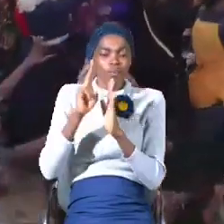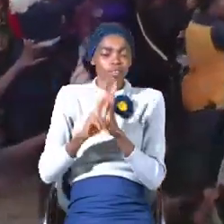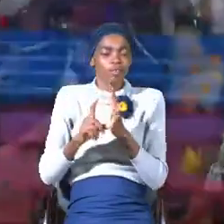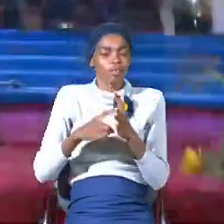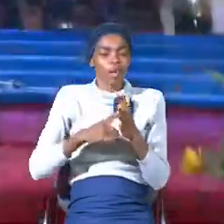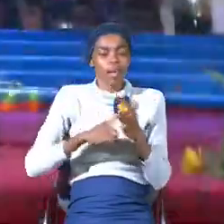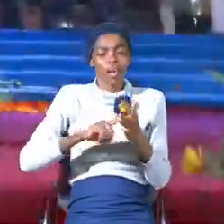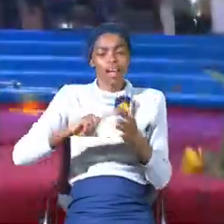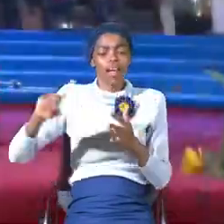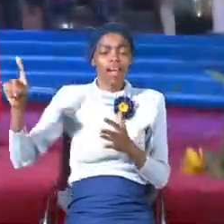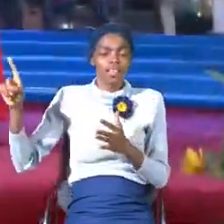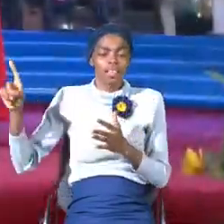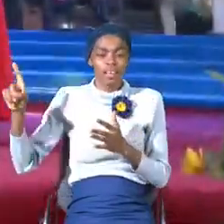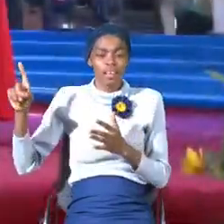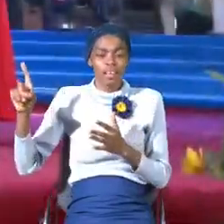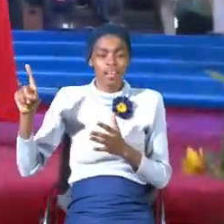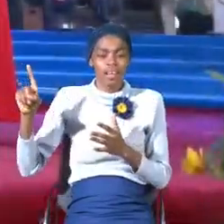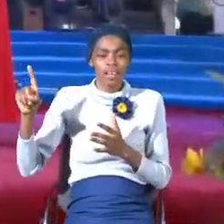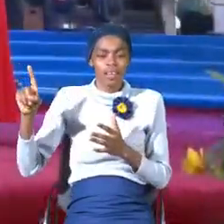Okunkun parada.